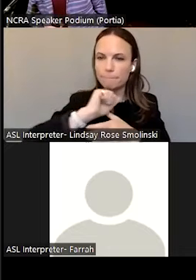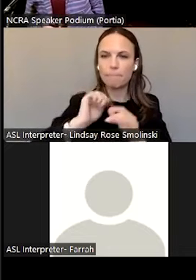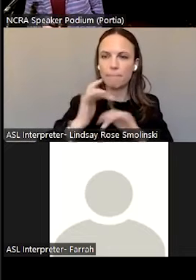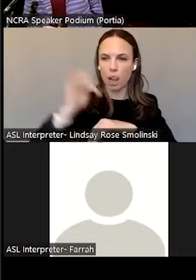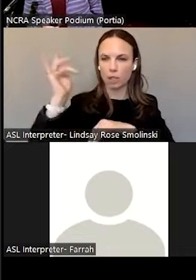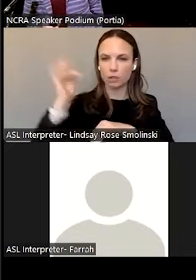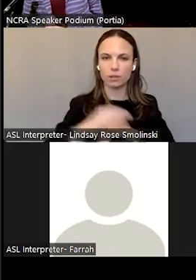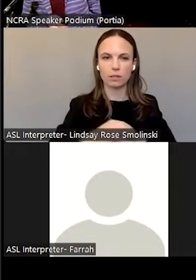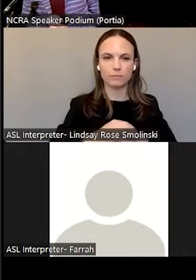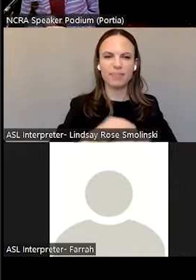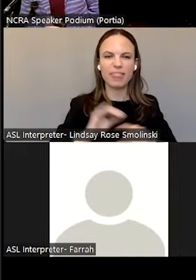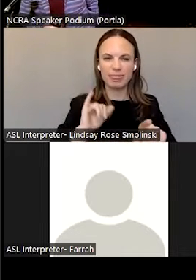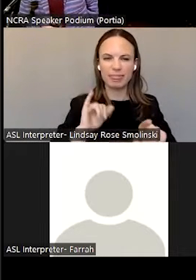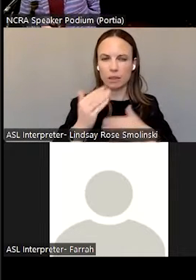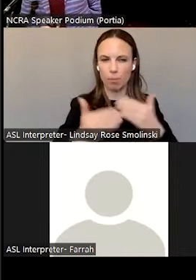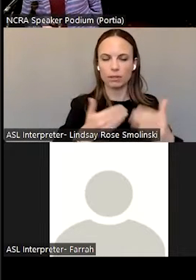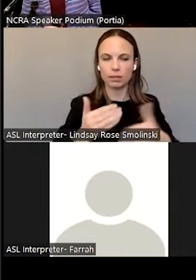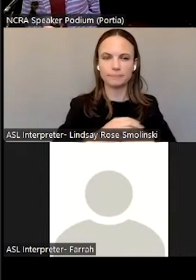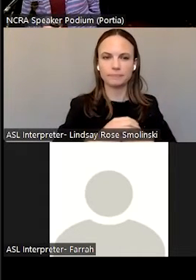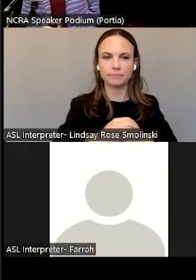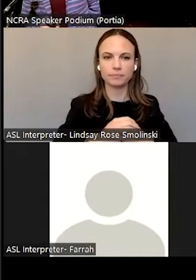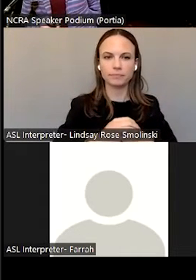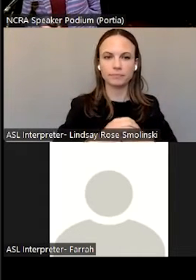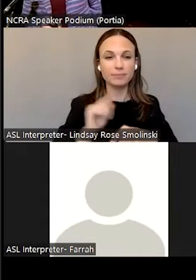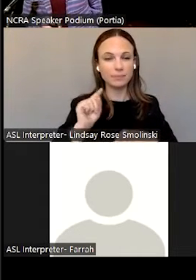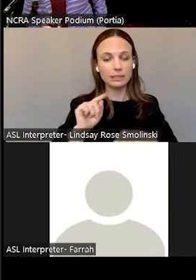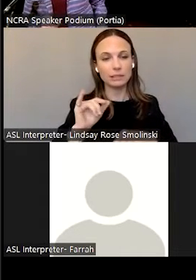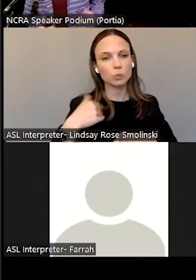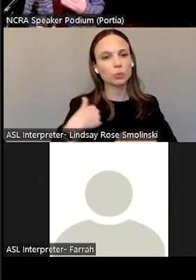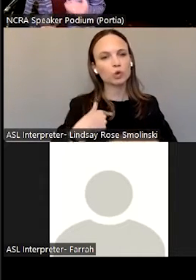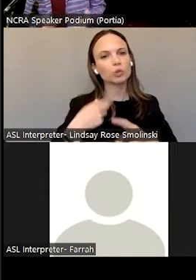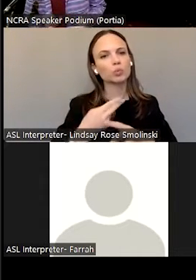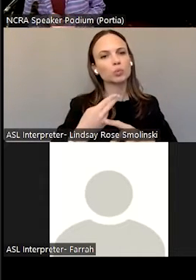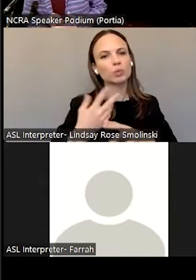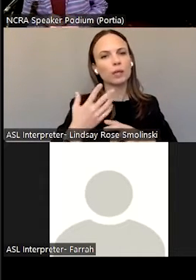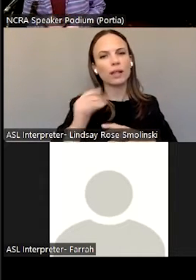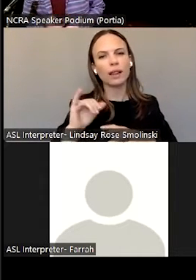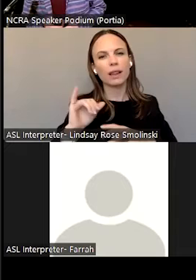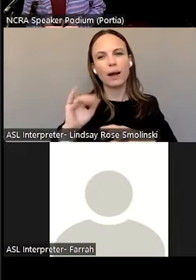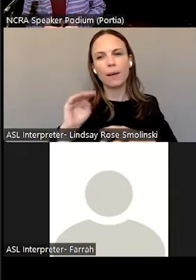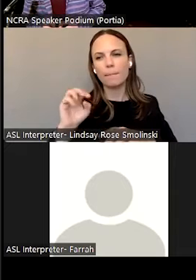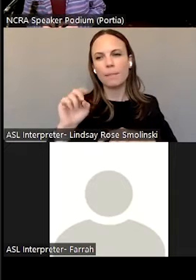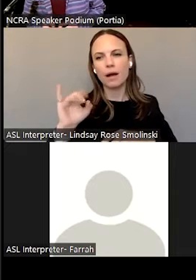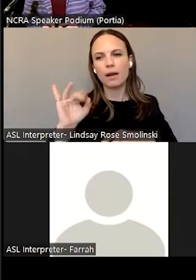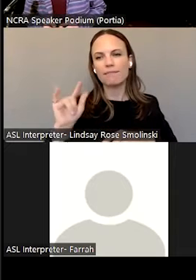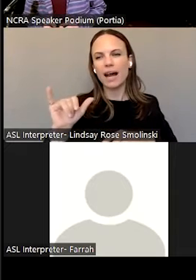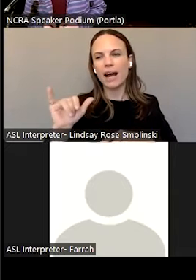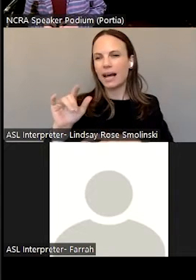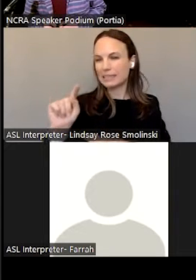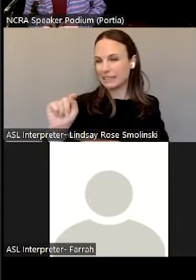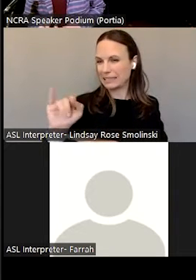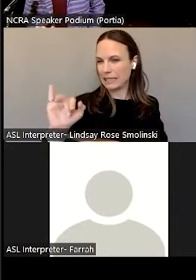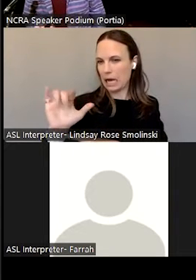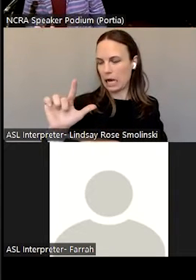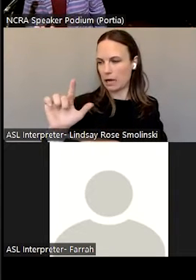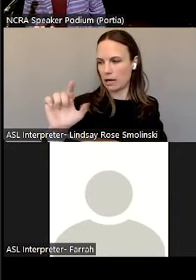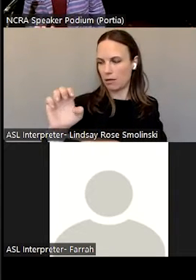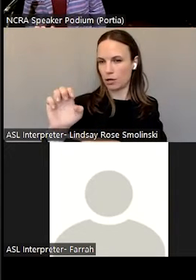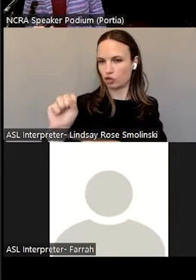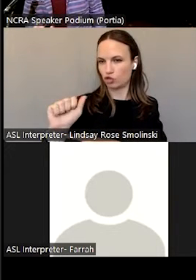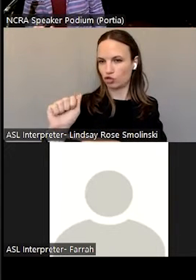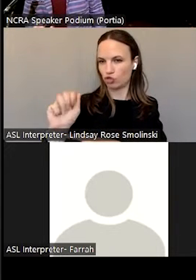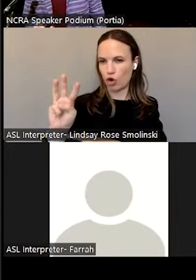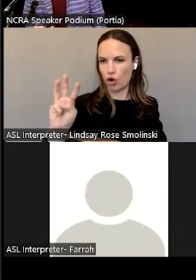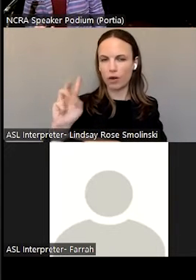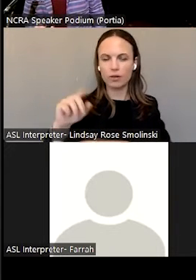kind of about that process. So we used something of a modified tile saw to cut the bottles. Here